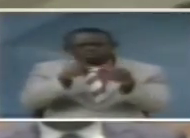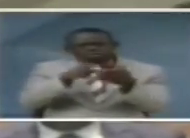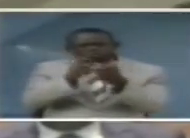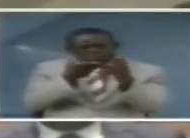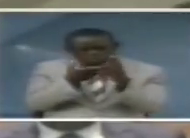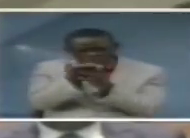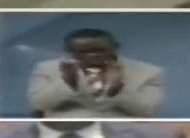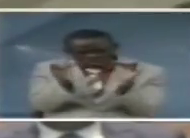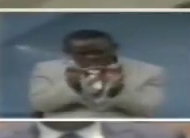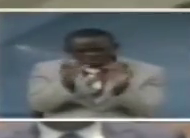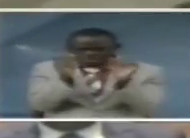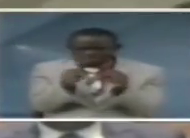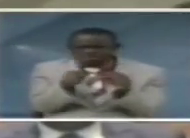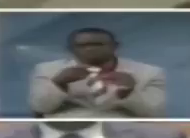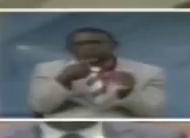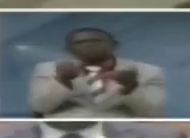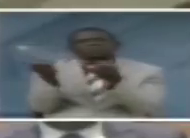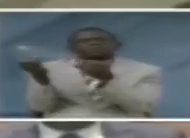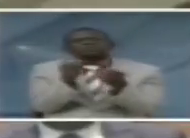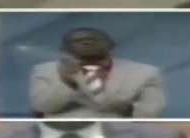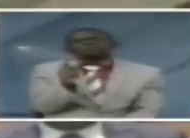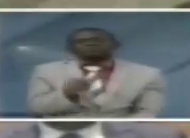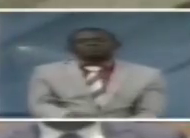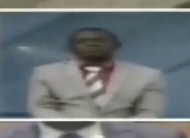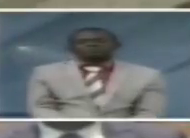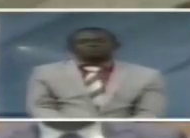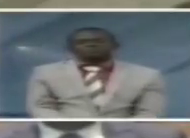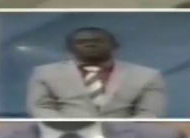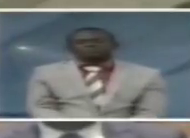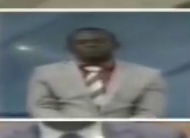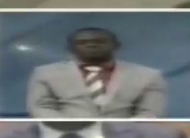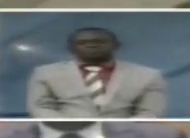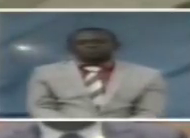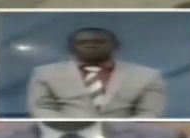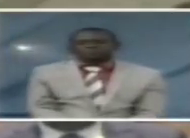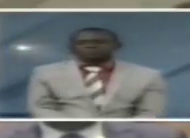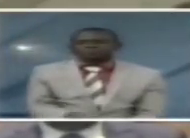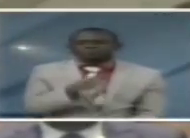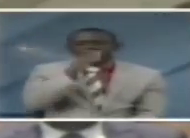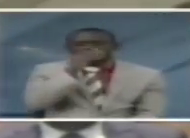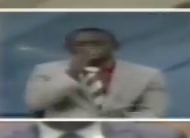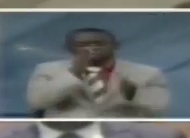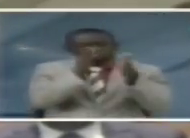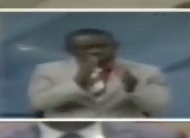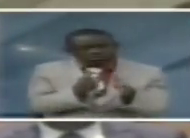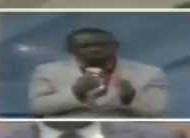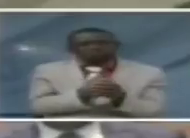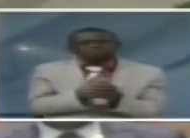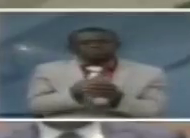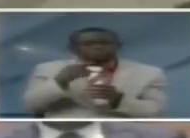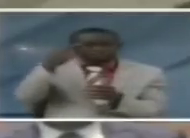renewals of driver's licenses online. Mr. Speaker, in order to